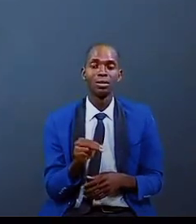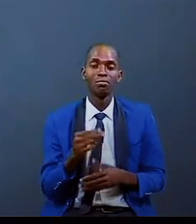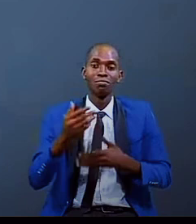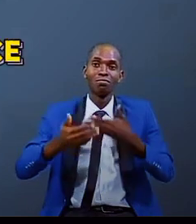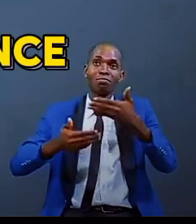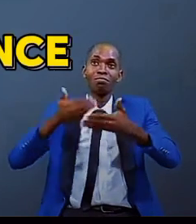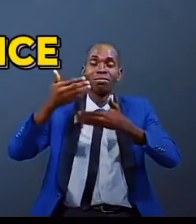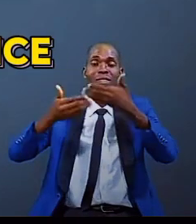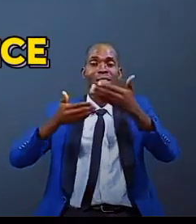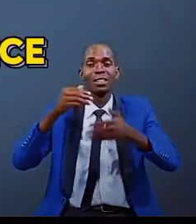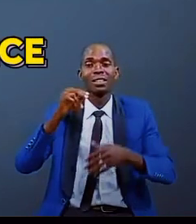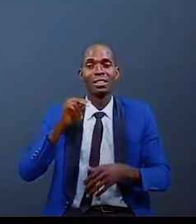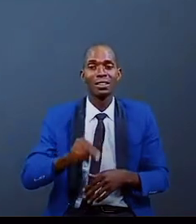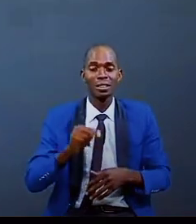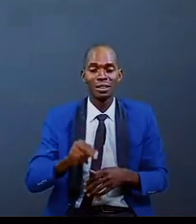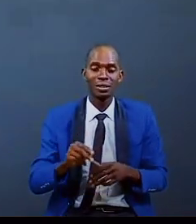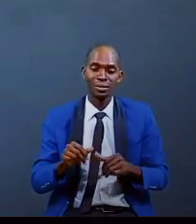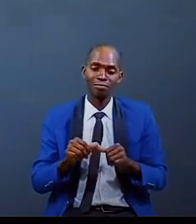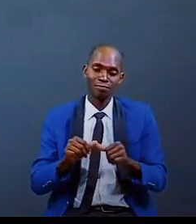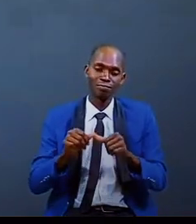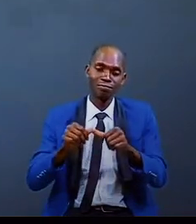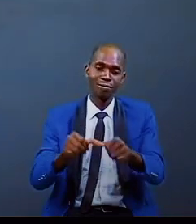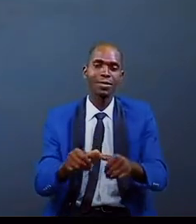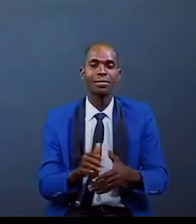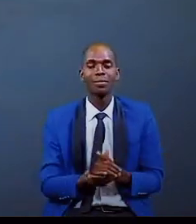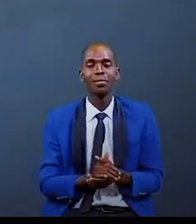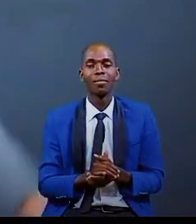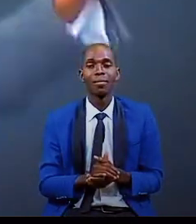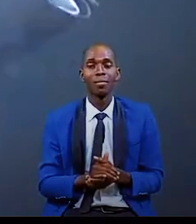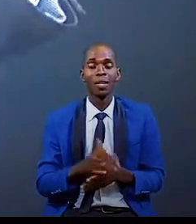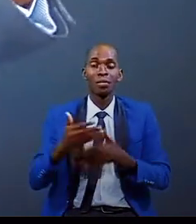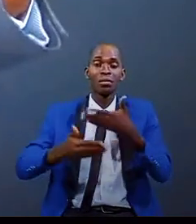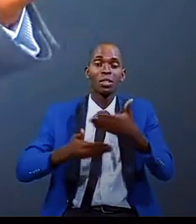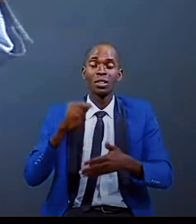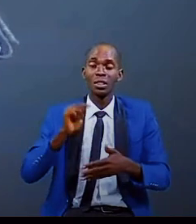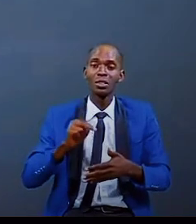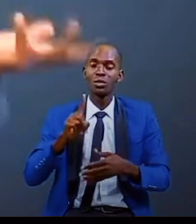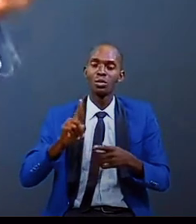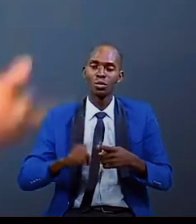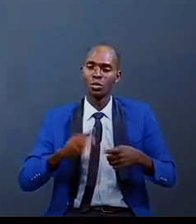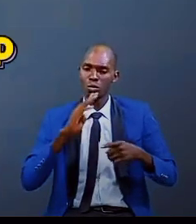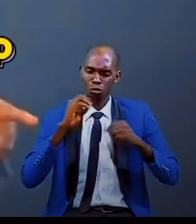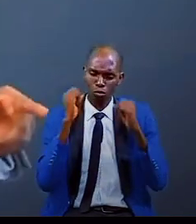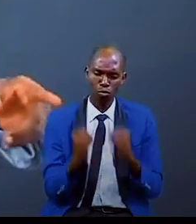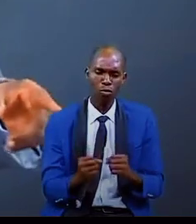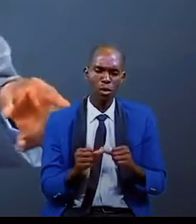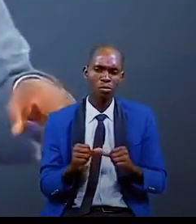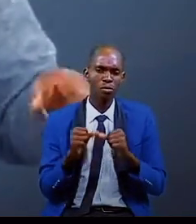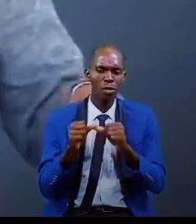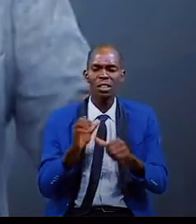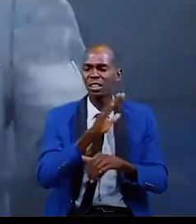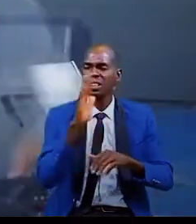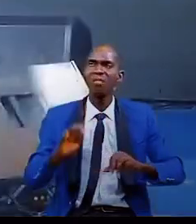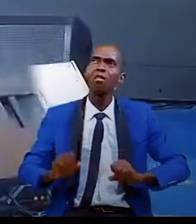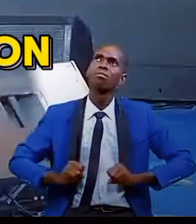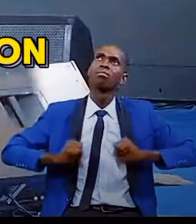progress takes perseverance, takes resilience, that you will not give up. And you'll say,